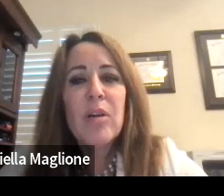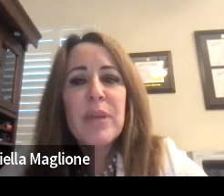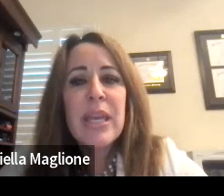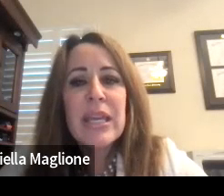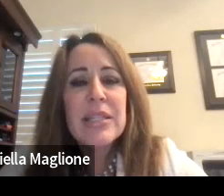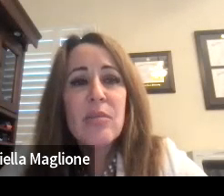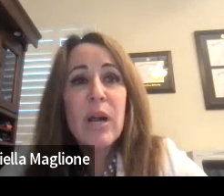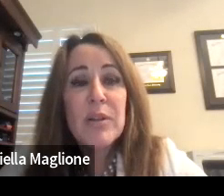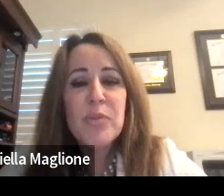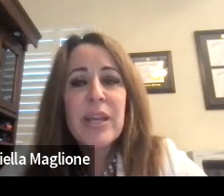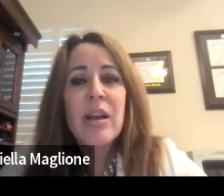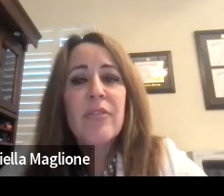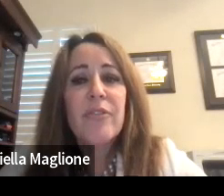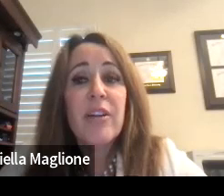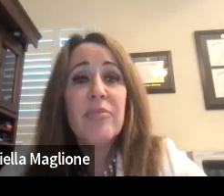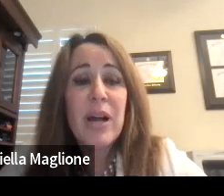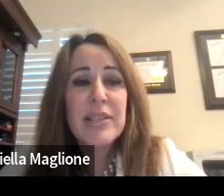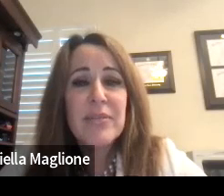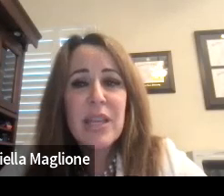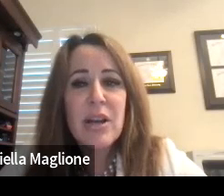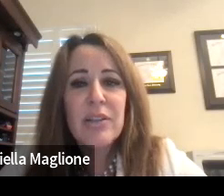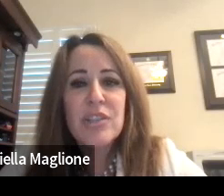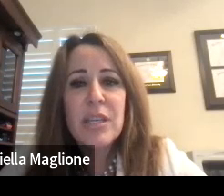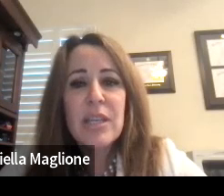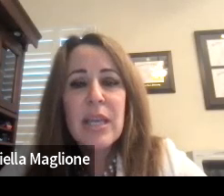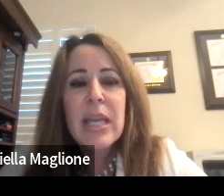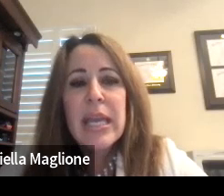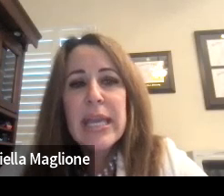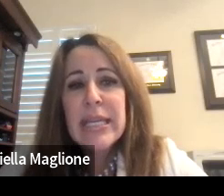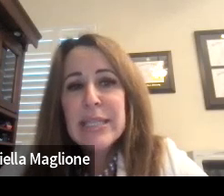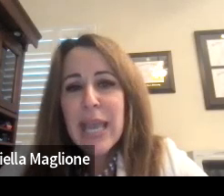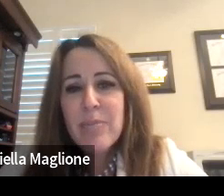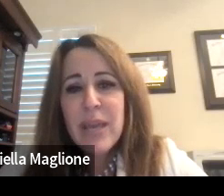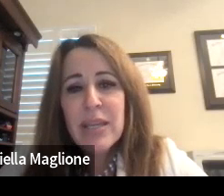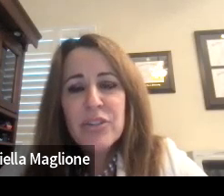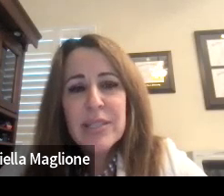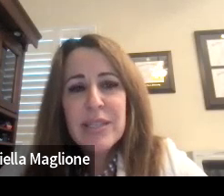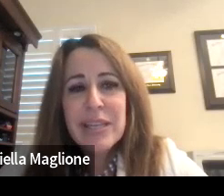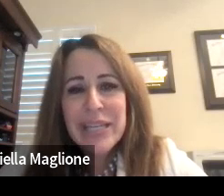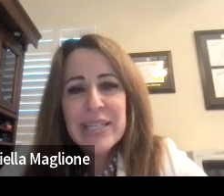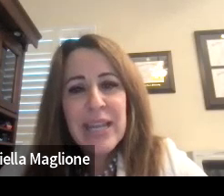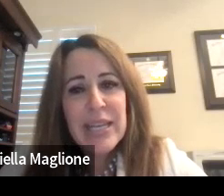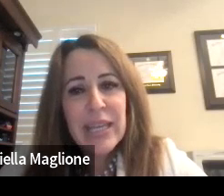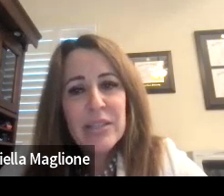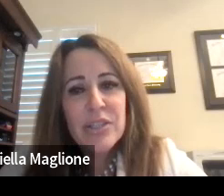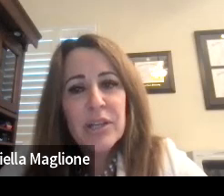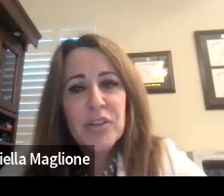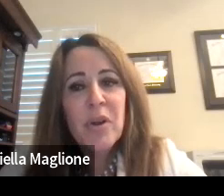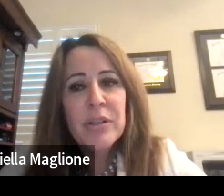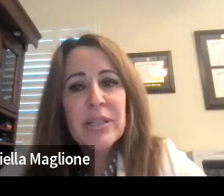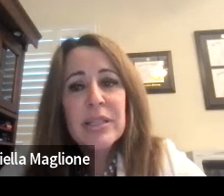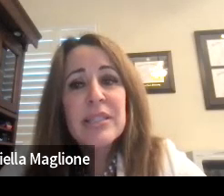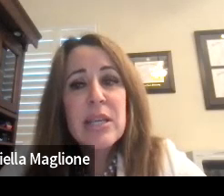that well-being is a wellspring of positive psychology. In his APA address in 1998,